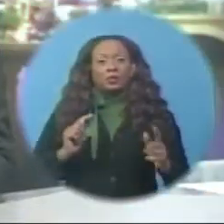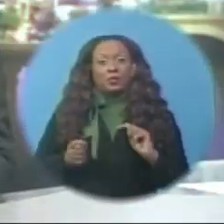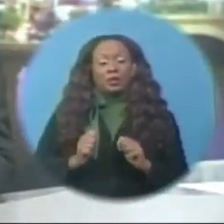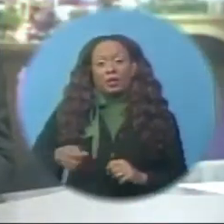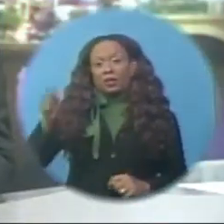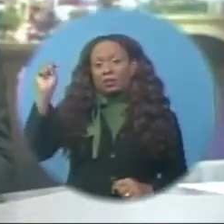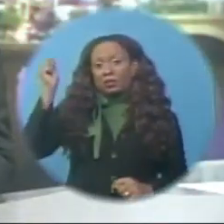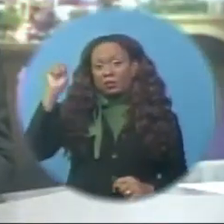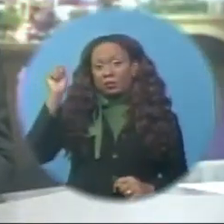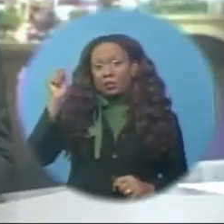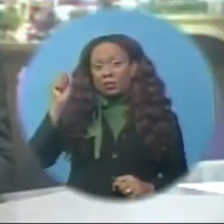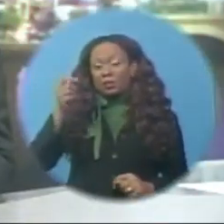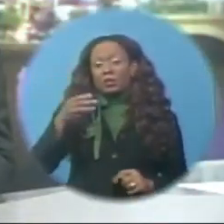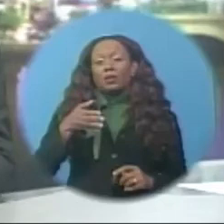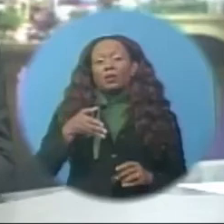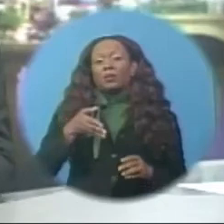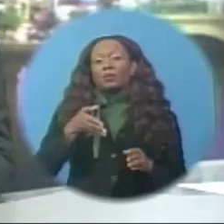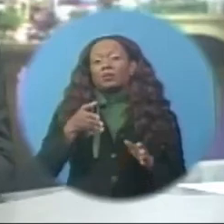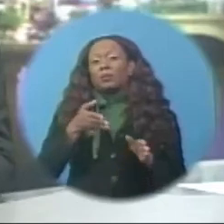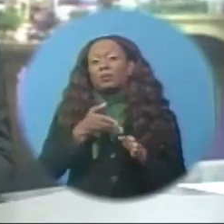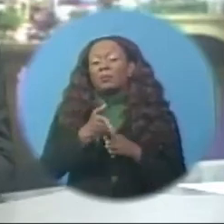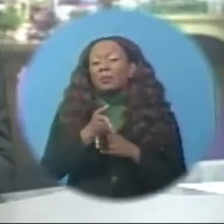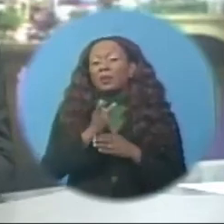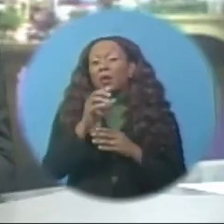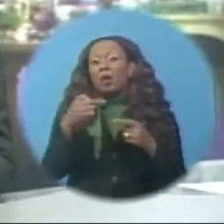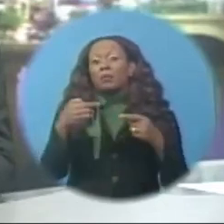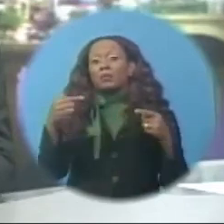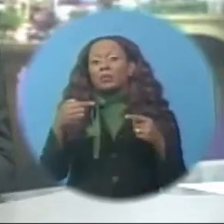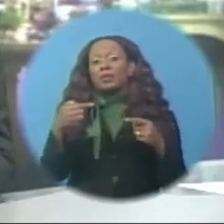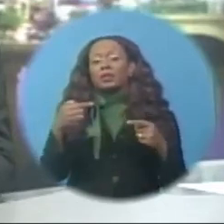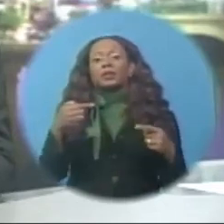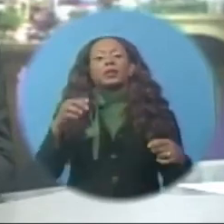and Tobago's main opposition, United National Congress,